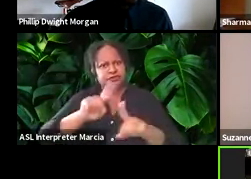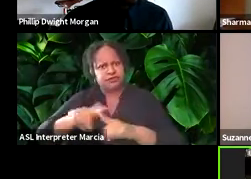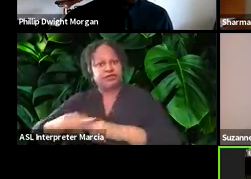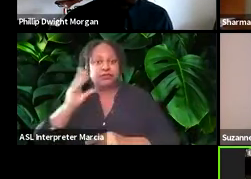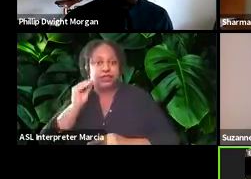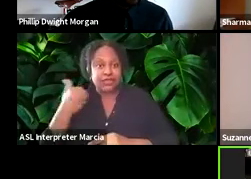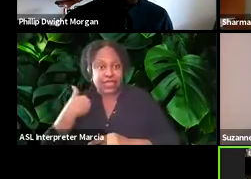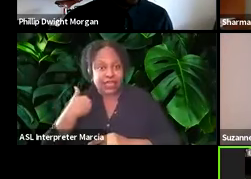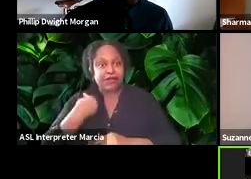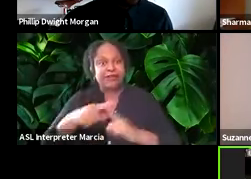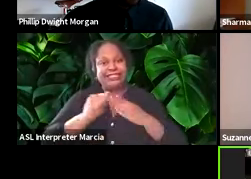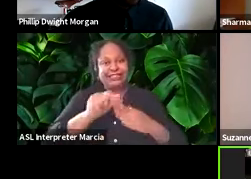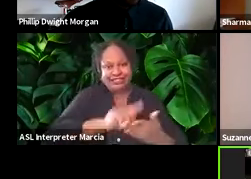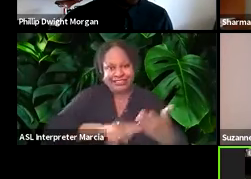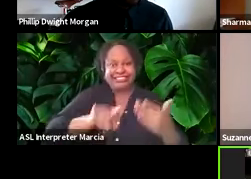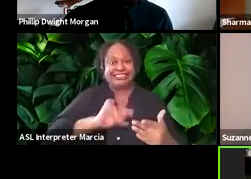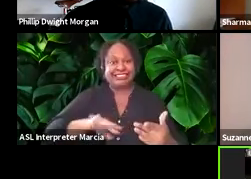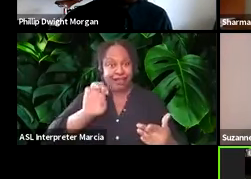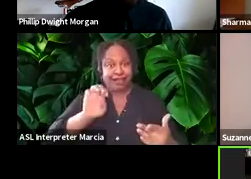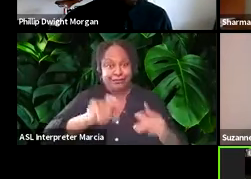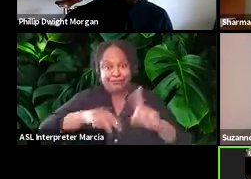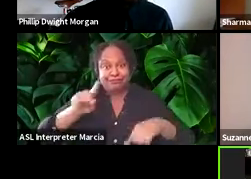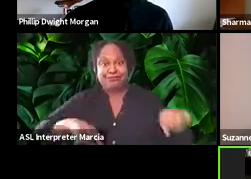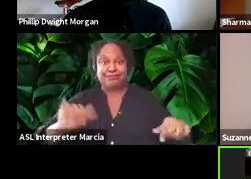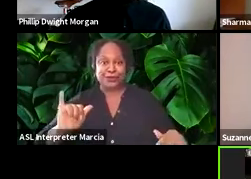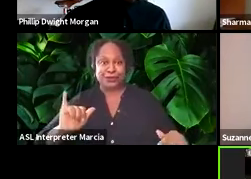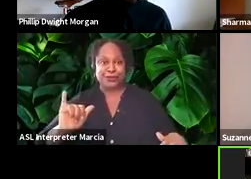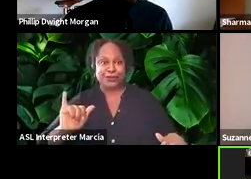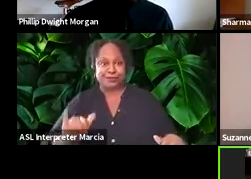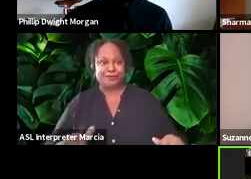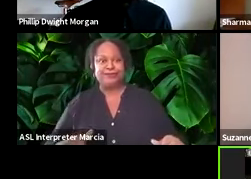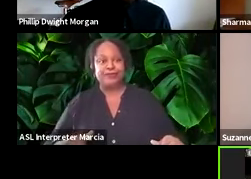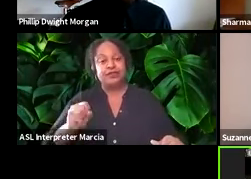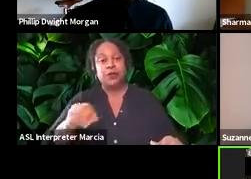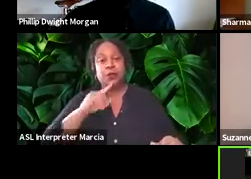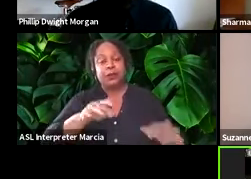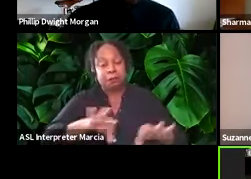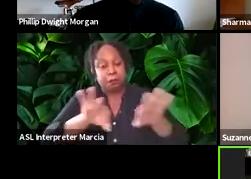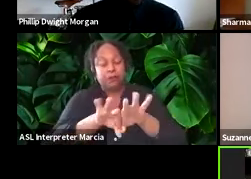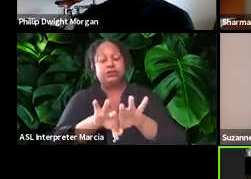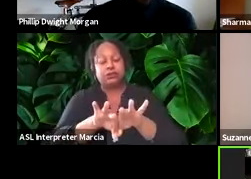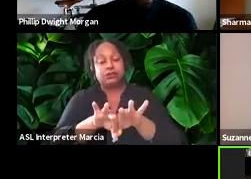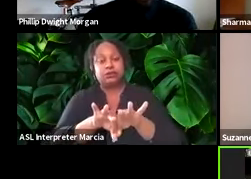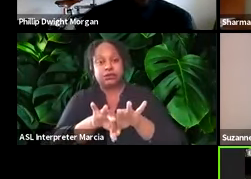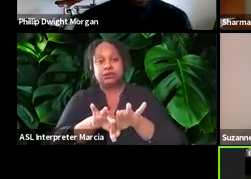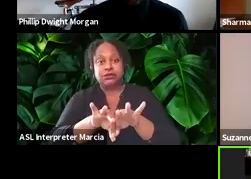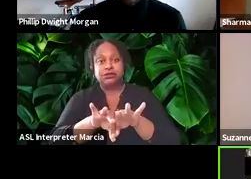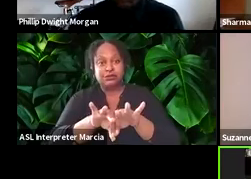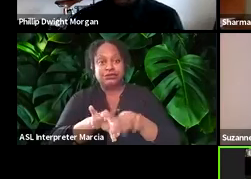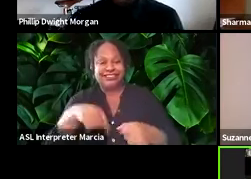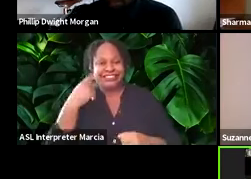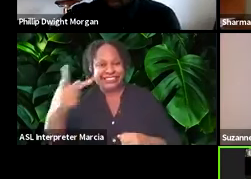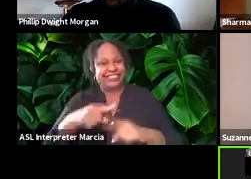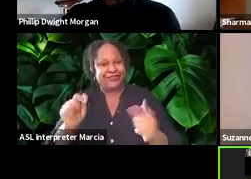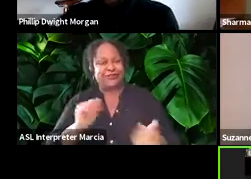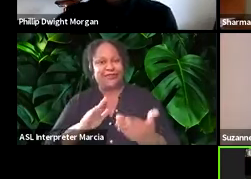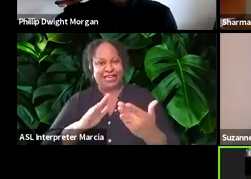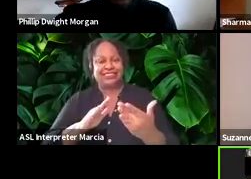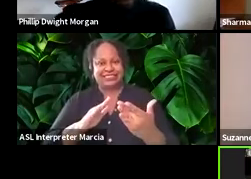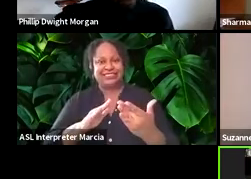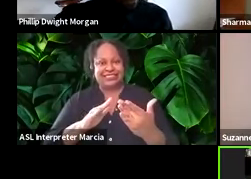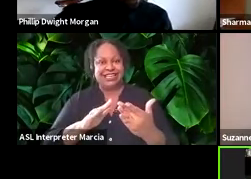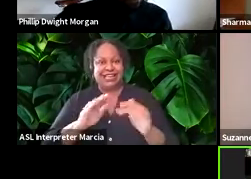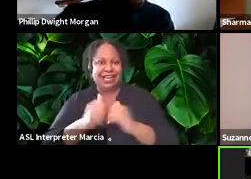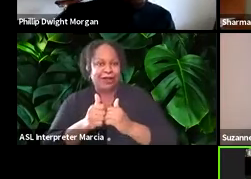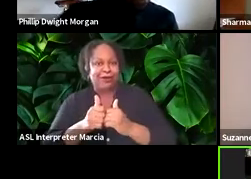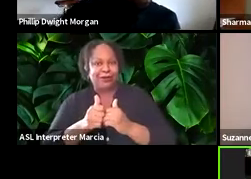also have different leadership styles. And I think it's so important to see, the different ways these get woven